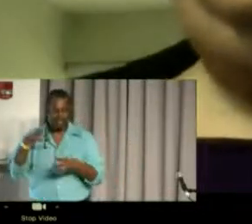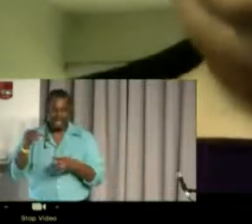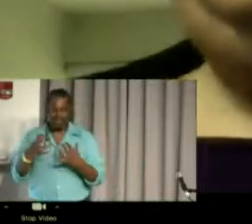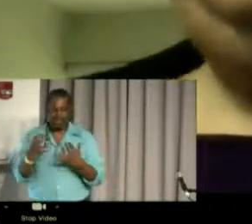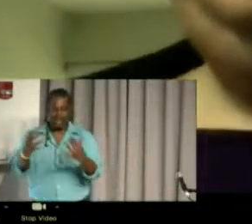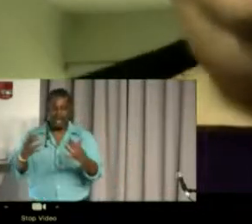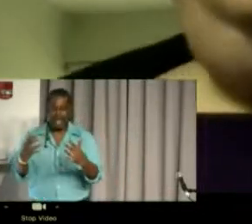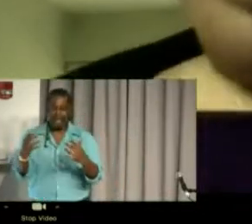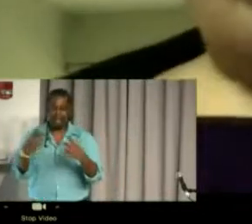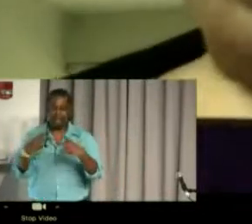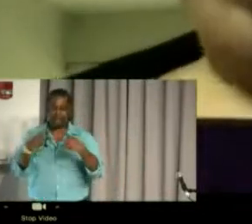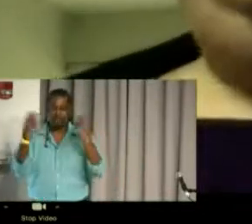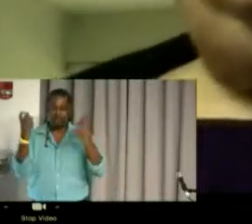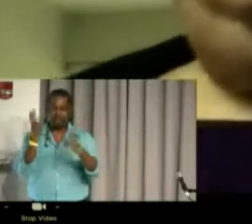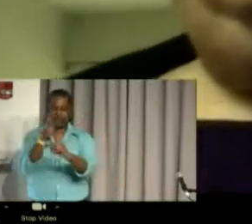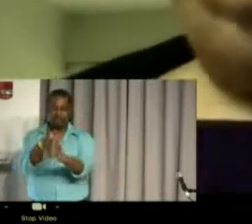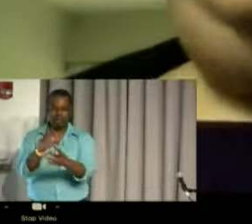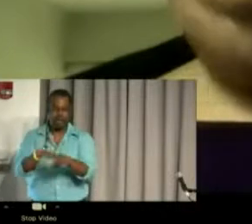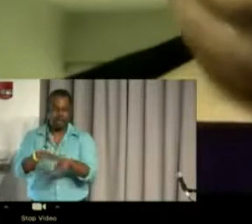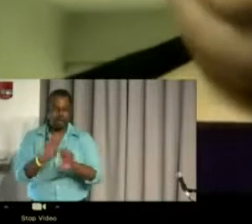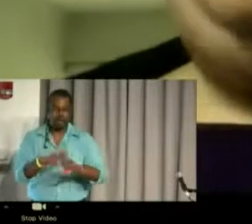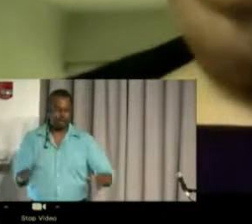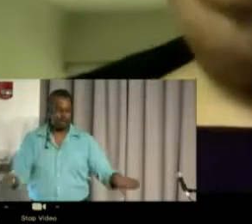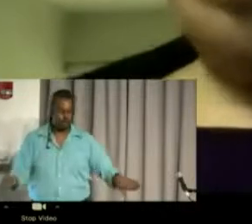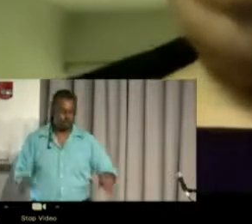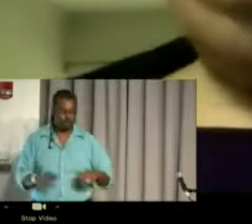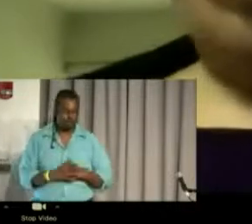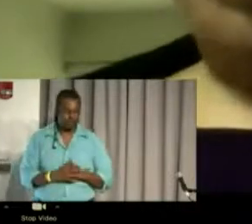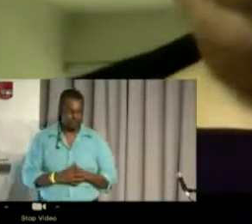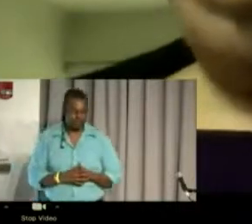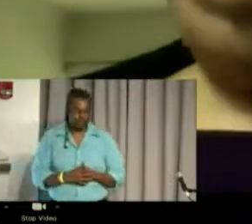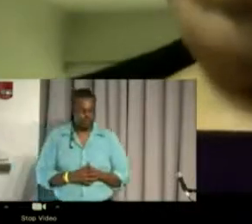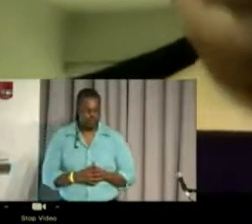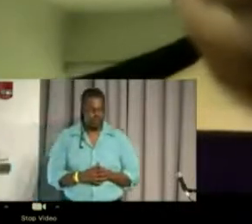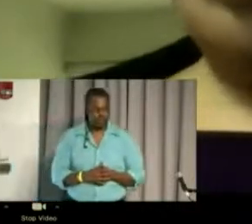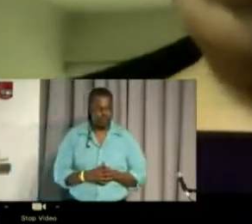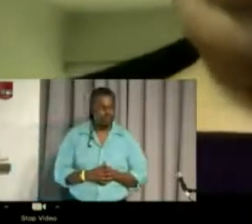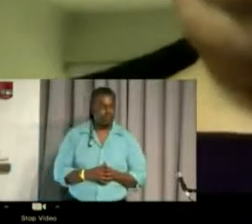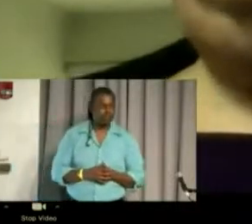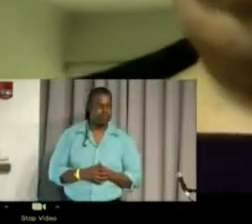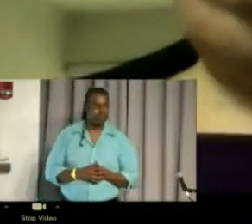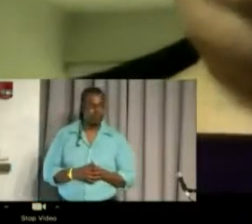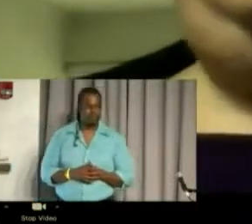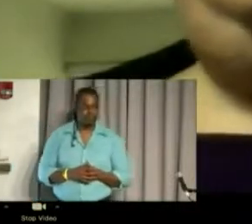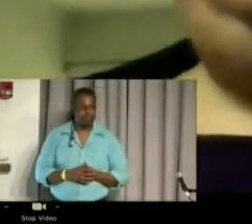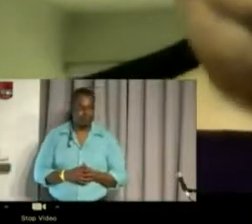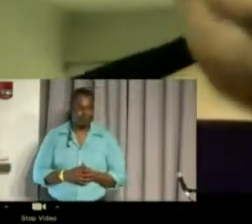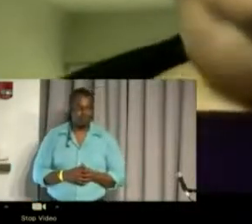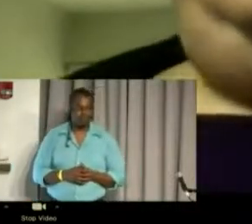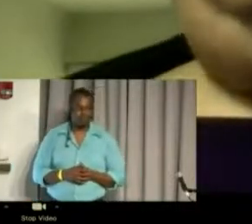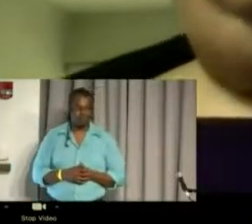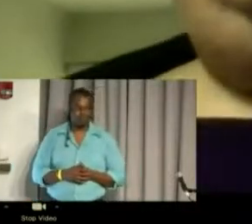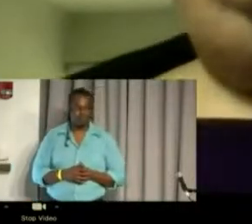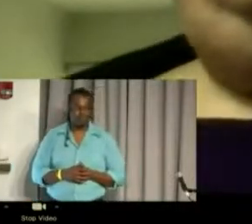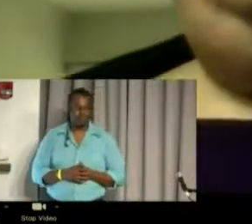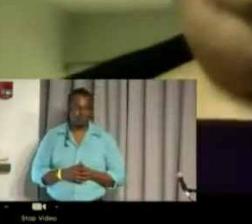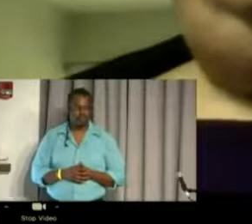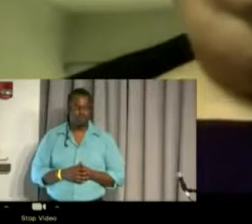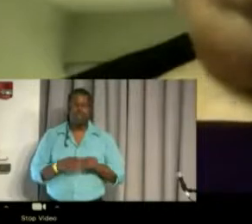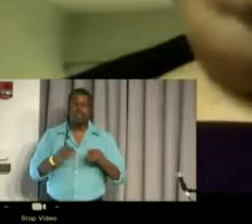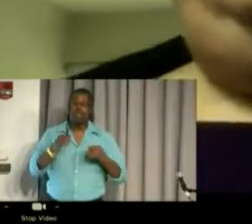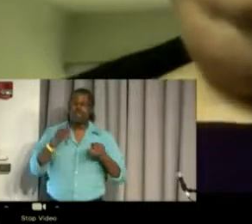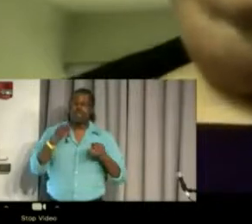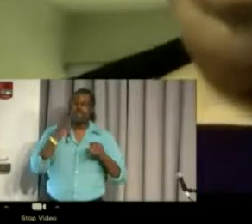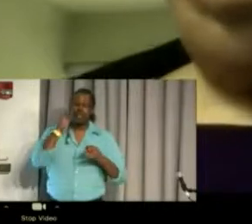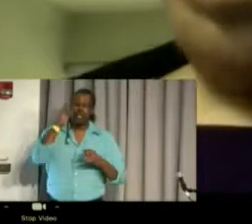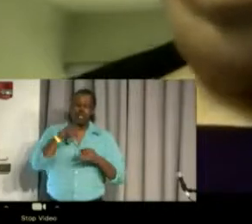our children. A warming world creates more powerful storms, and it is Indigenous people in Louisiana, immigrants in